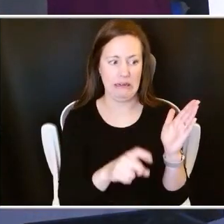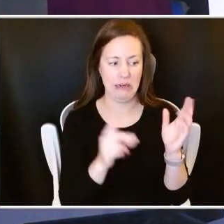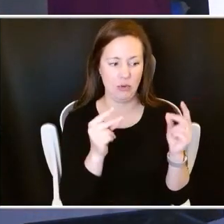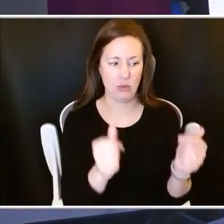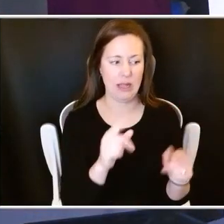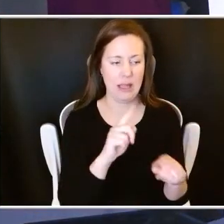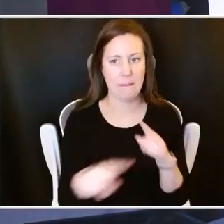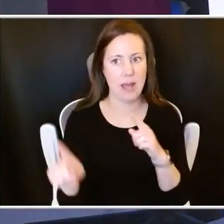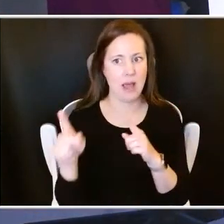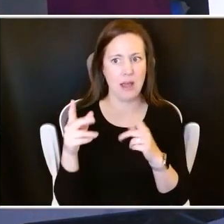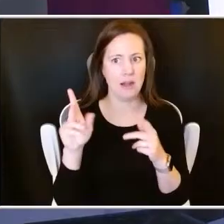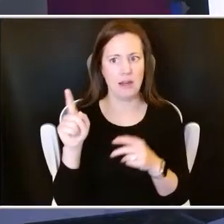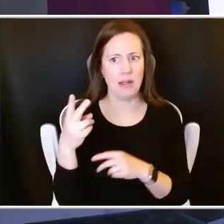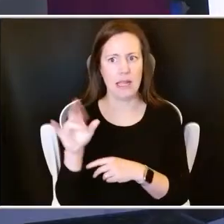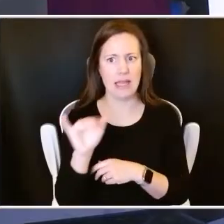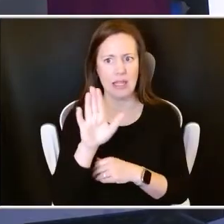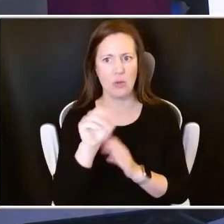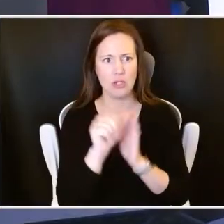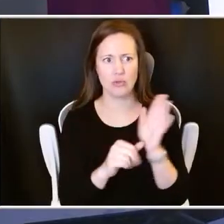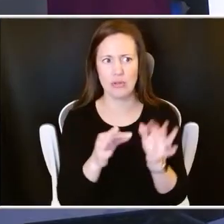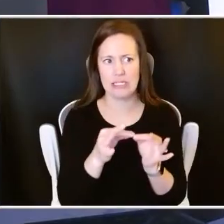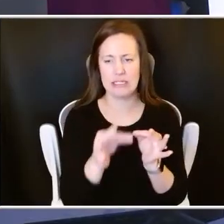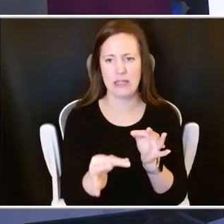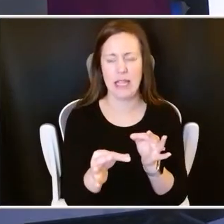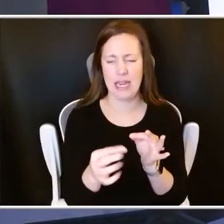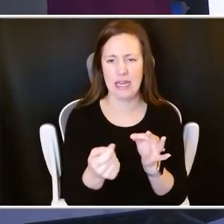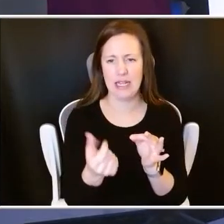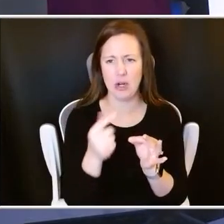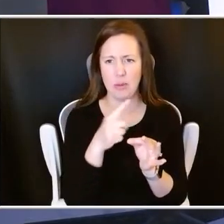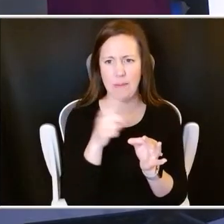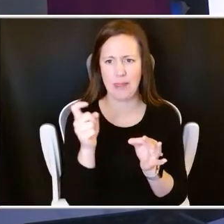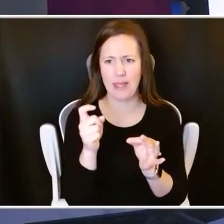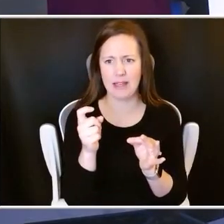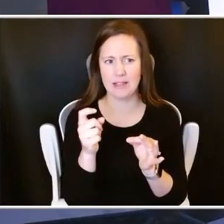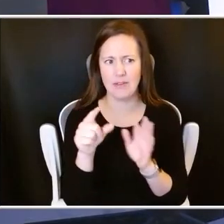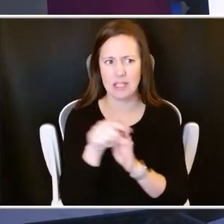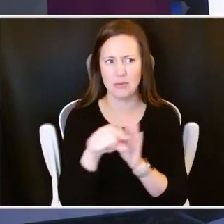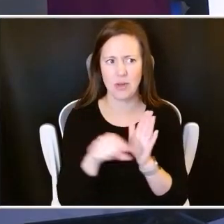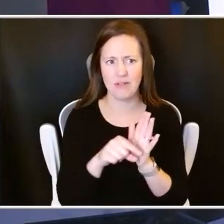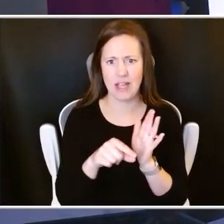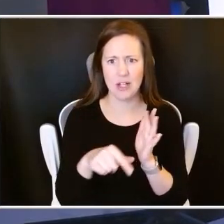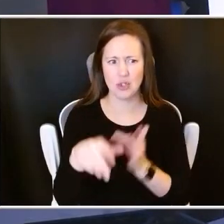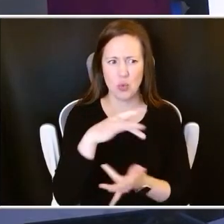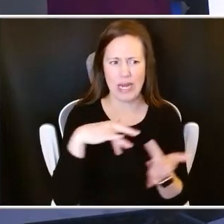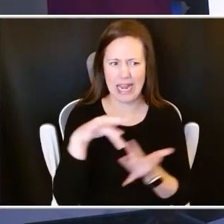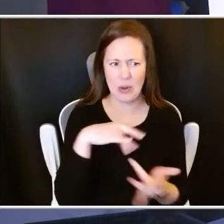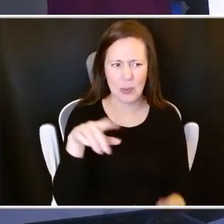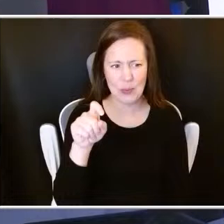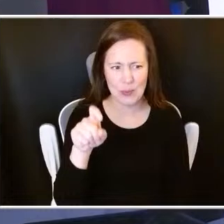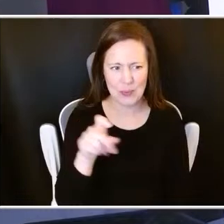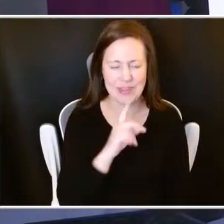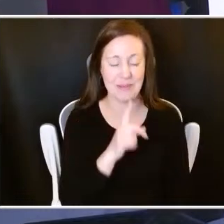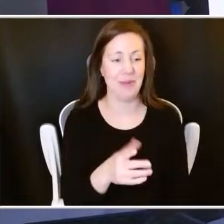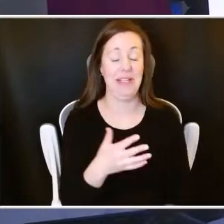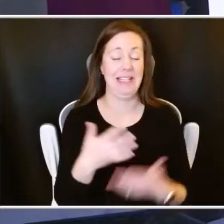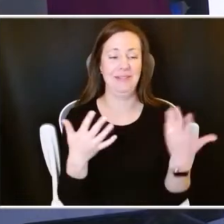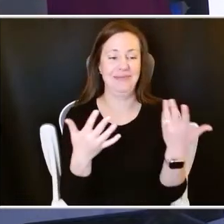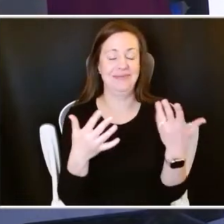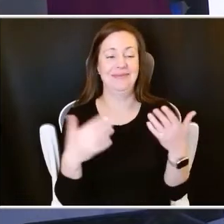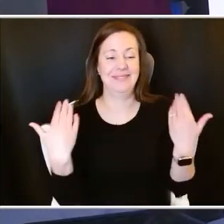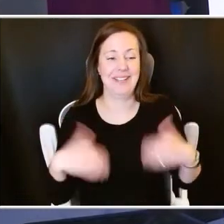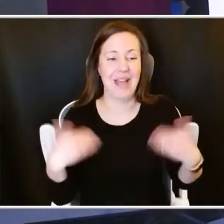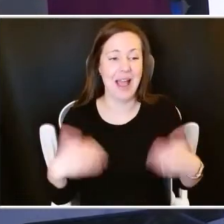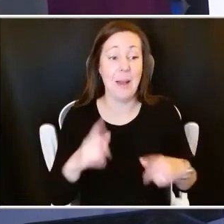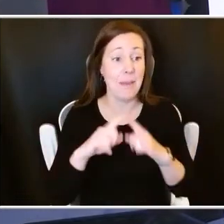case, your surgery was delayed a little bit because of a Springfield tornado, I understand. No surprise of that, but right. That's a